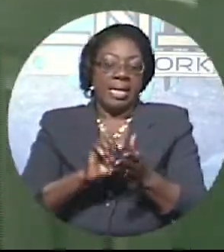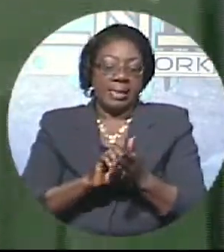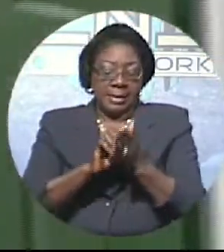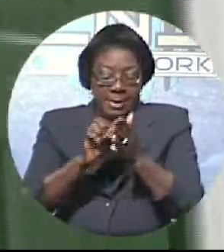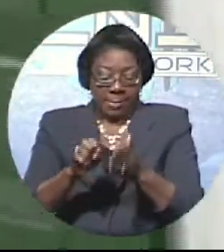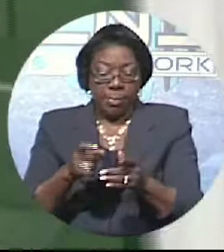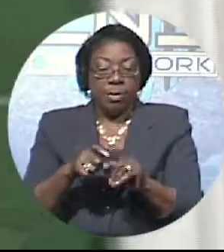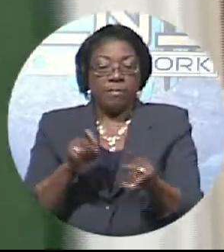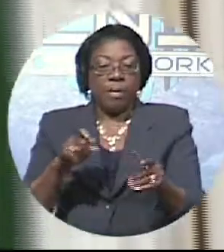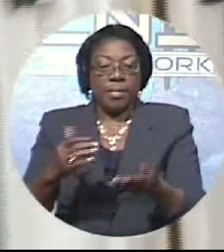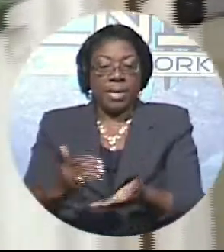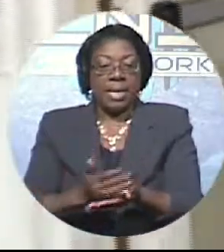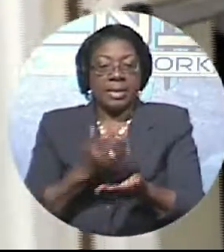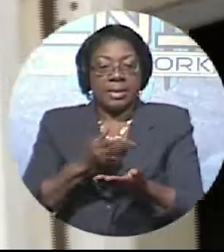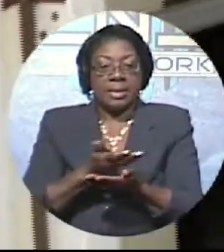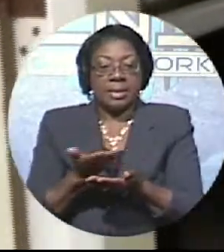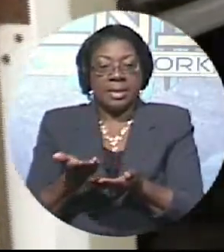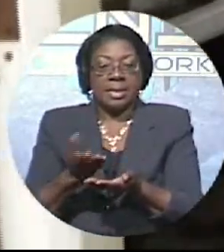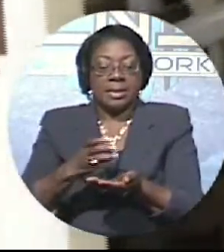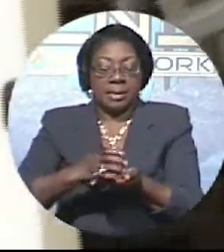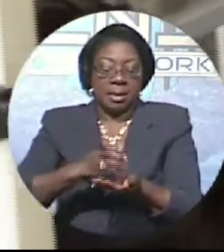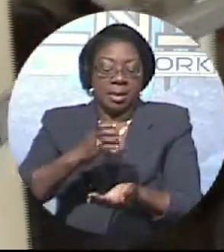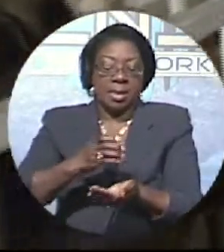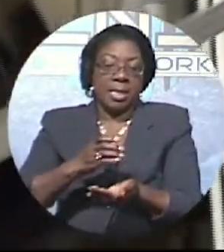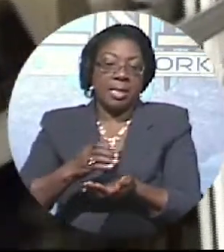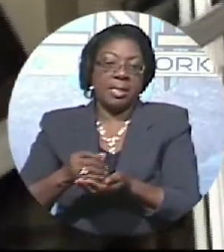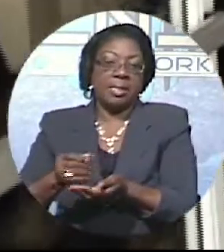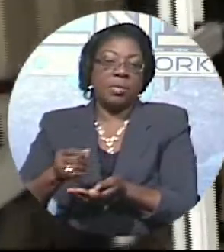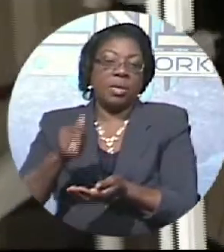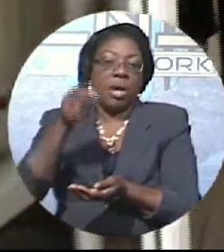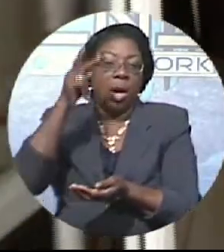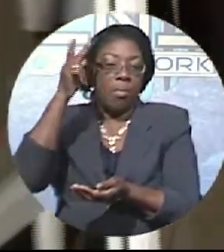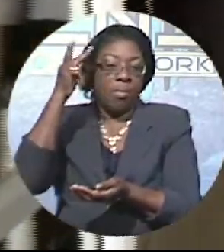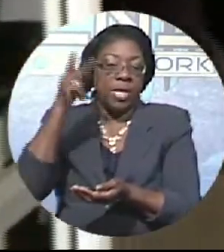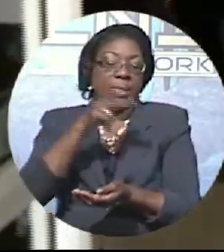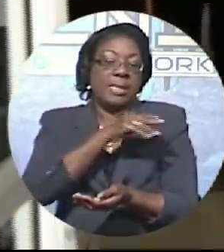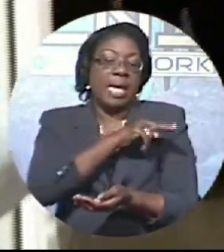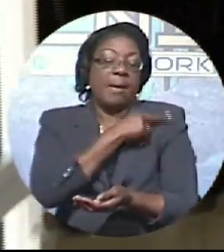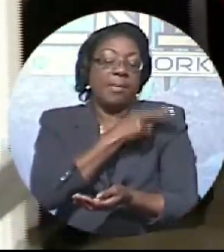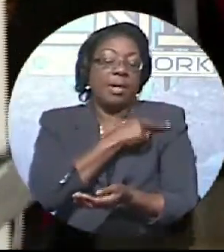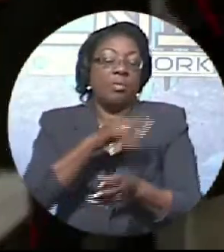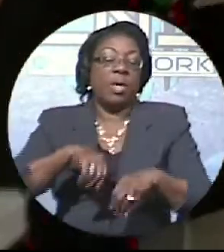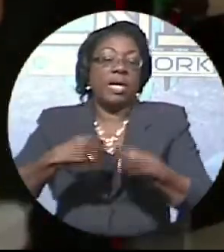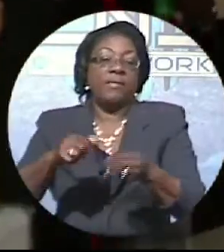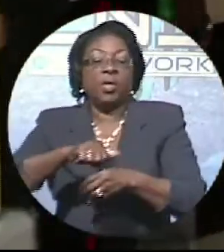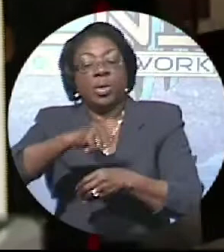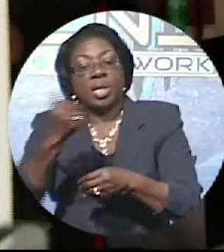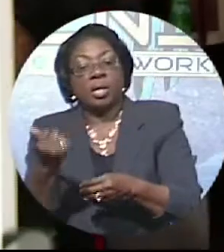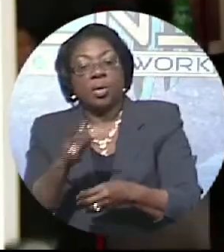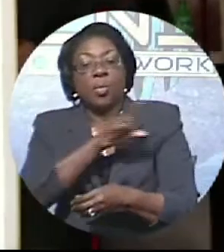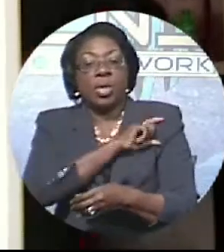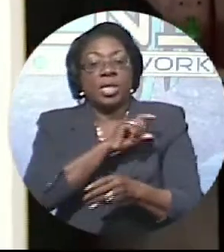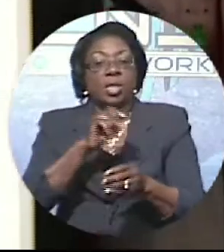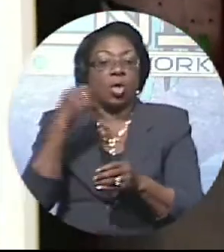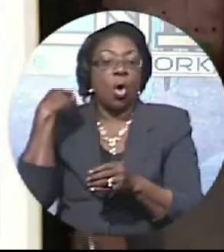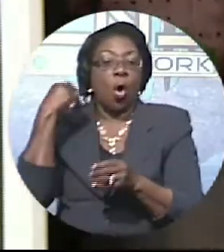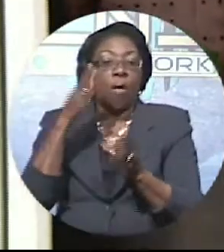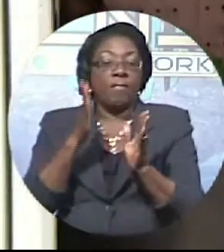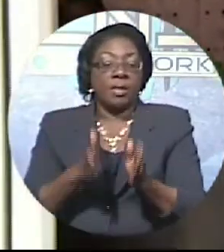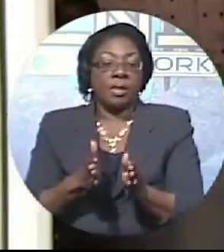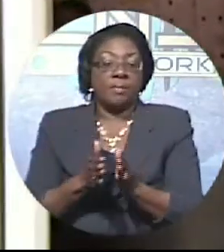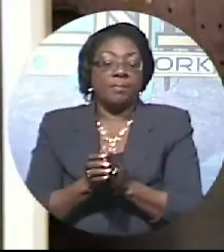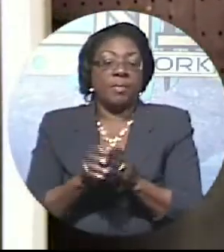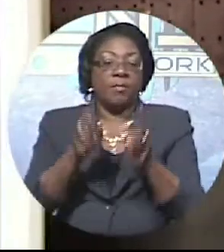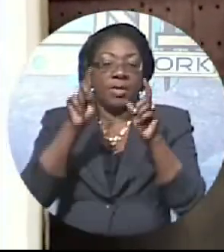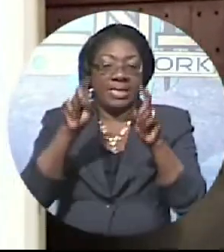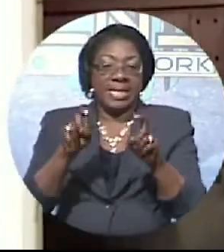an evidence collection kit labeled Prince Hepburn. All of those items were later handed over to another police officer for analysis.